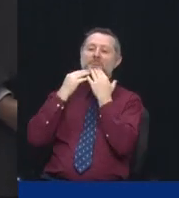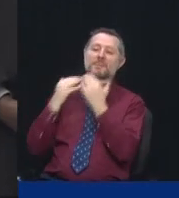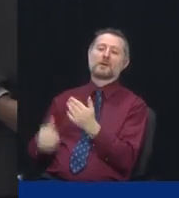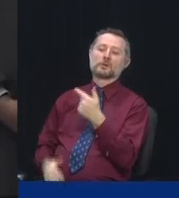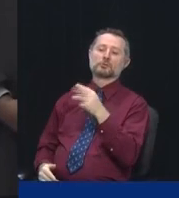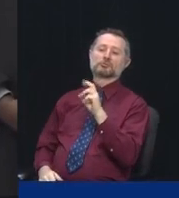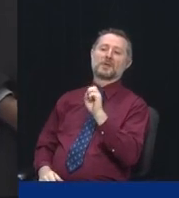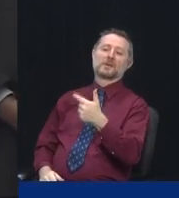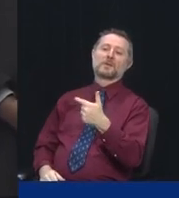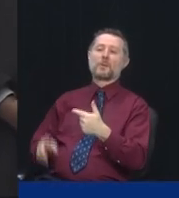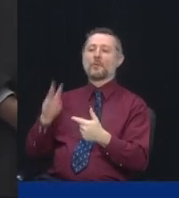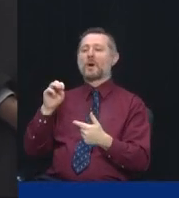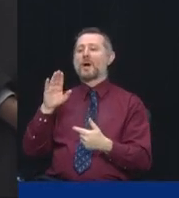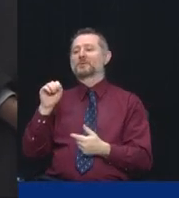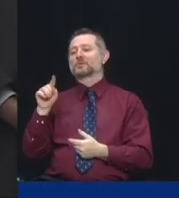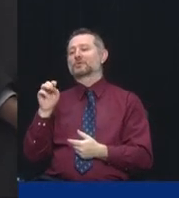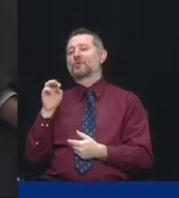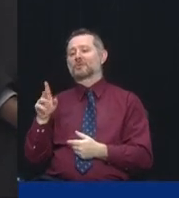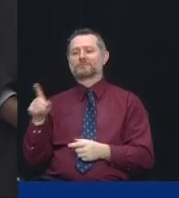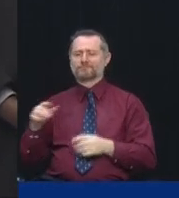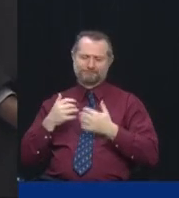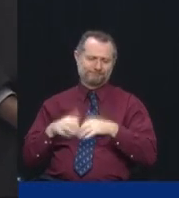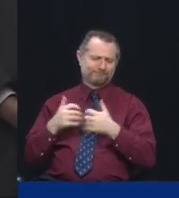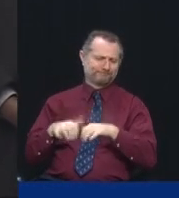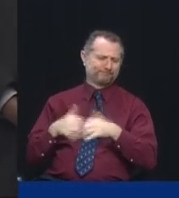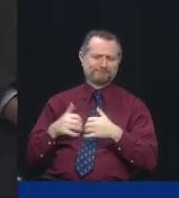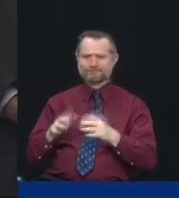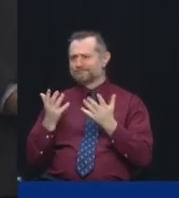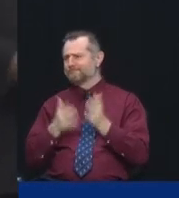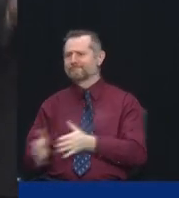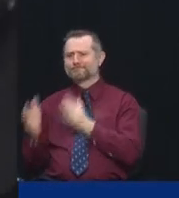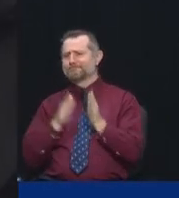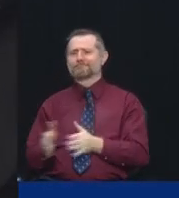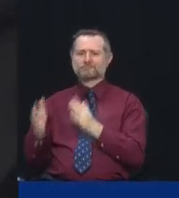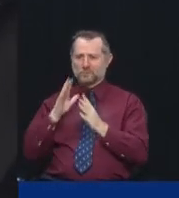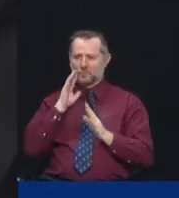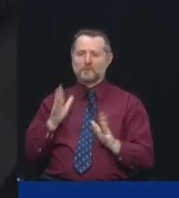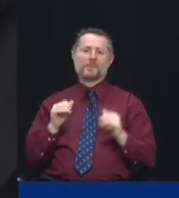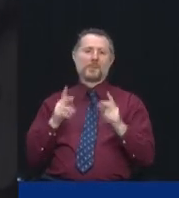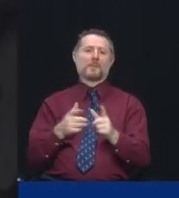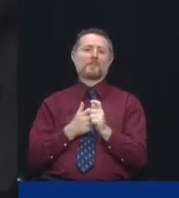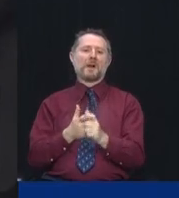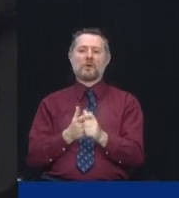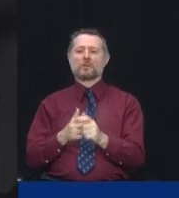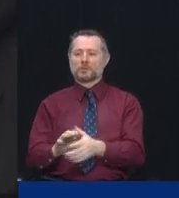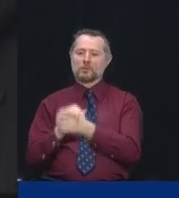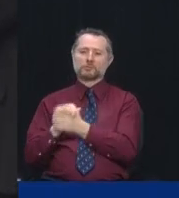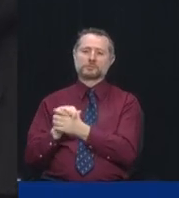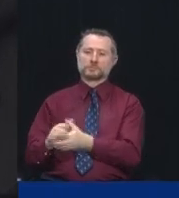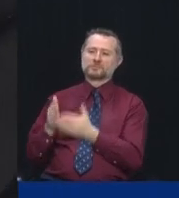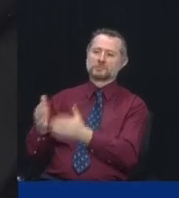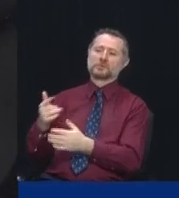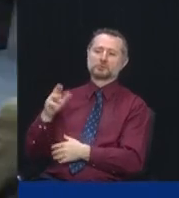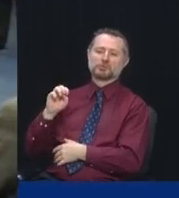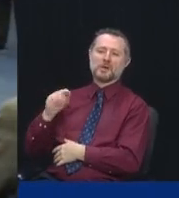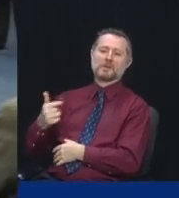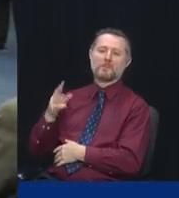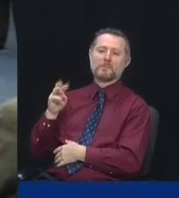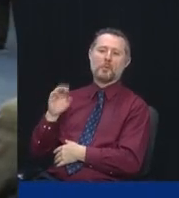the marathon will go on. So congratulations to Greg Weber. And let's move forward with that.